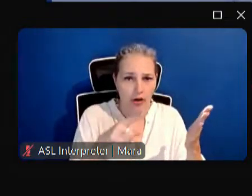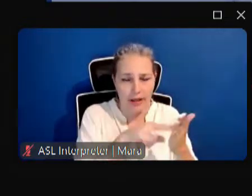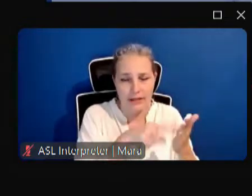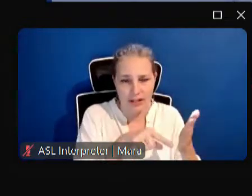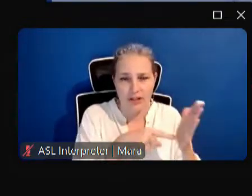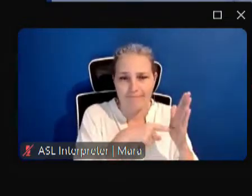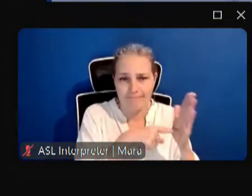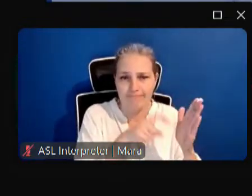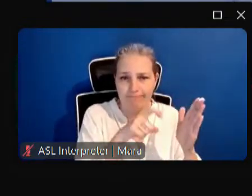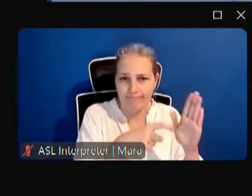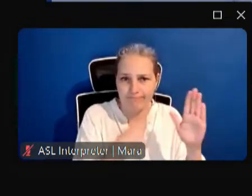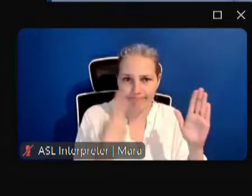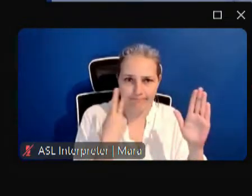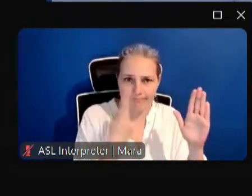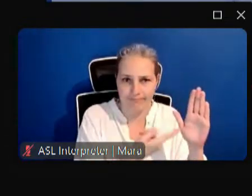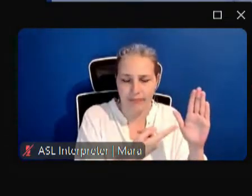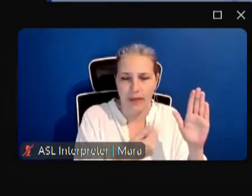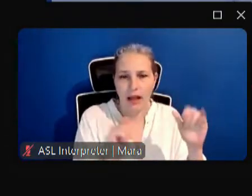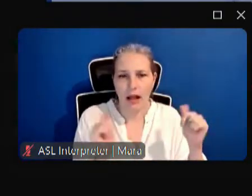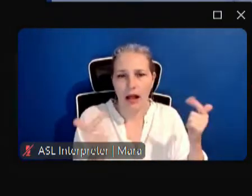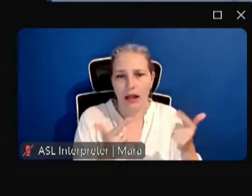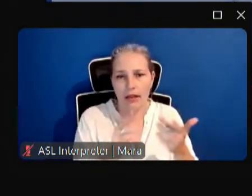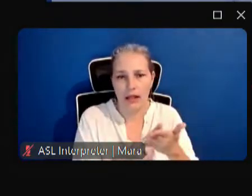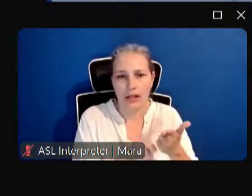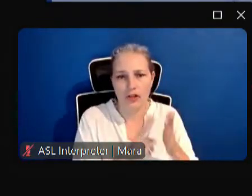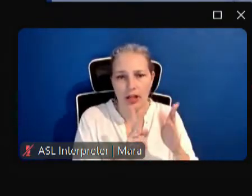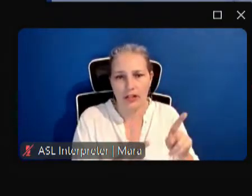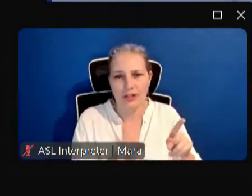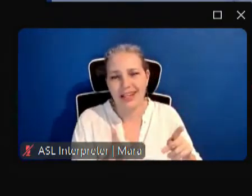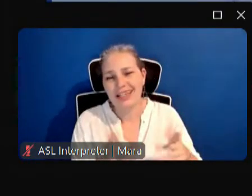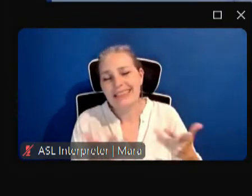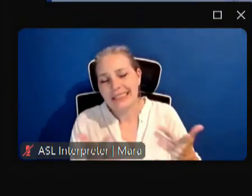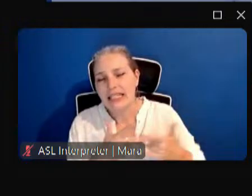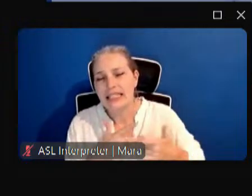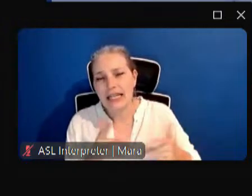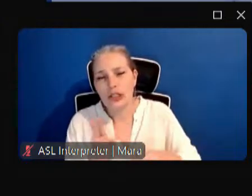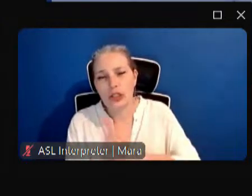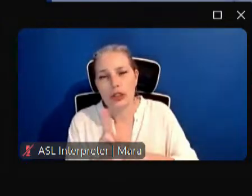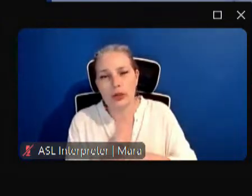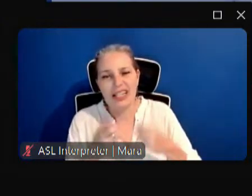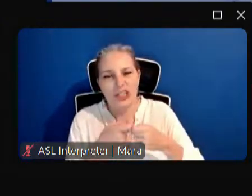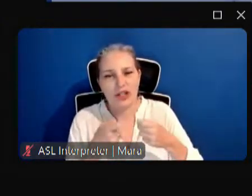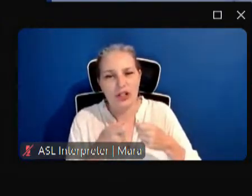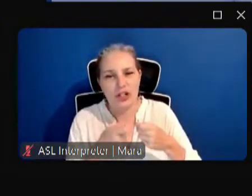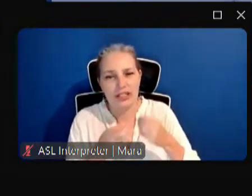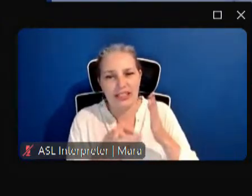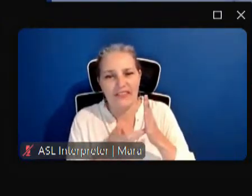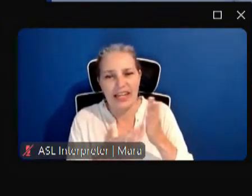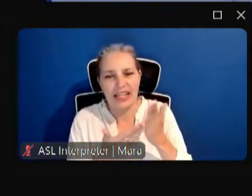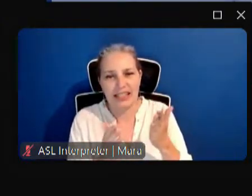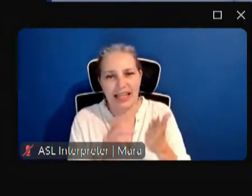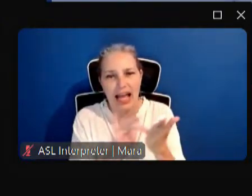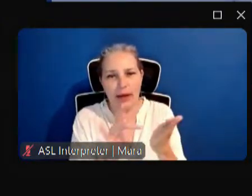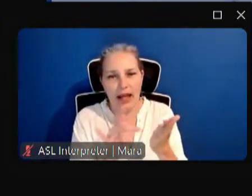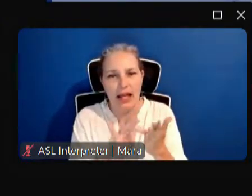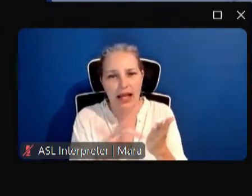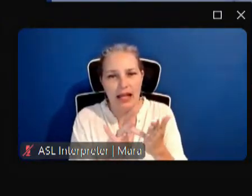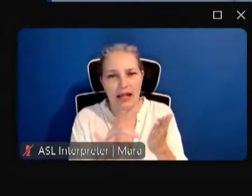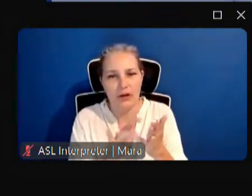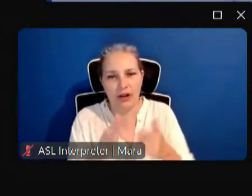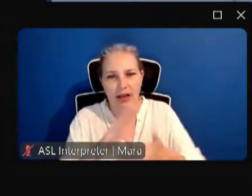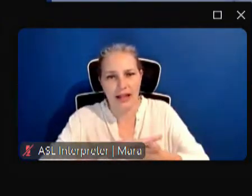Nowadays, many contractors are actually going to use an electronic device such as an iPad, a tablet, a laptop computer for you to read and sign your